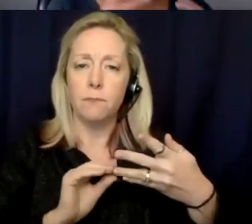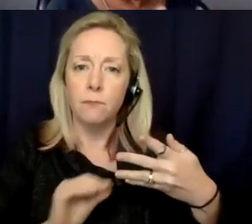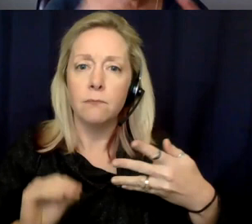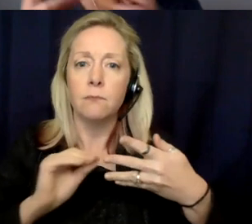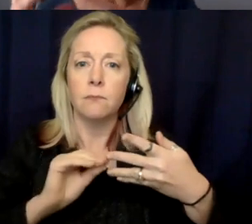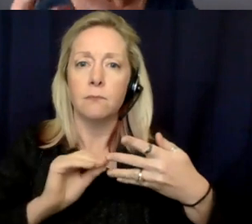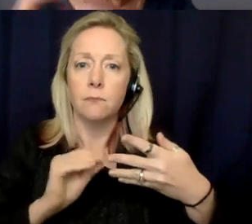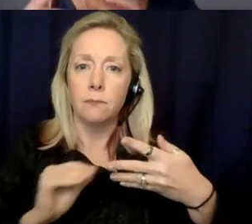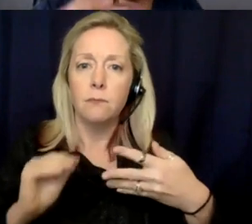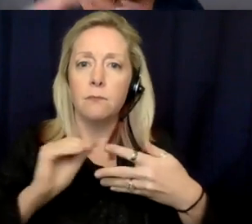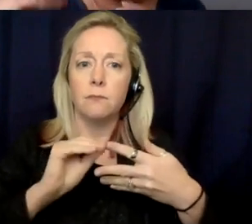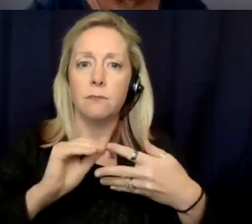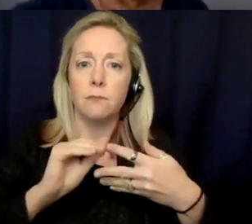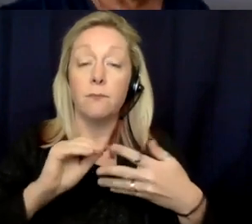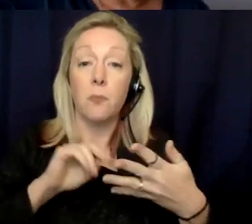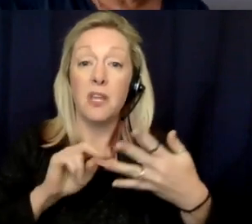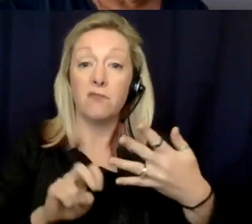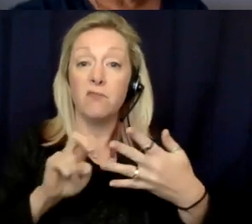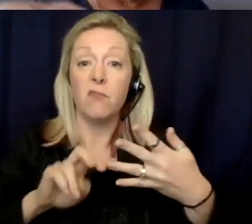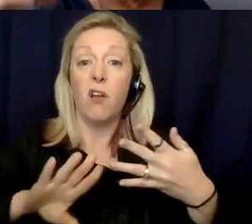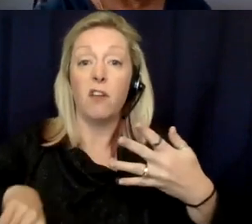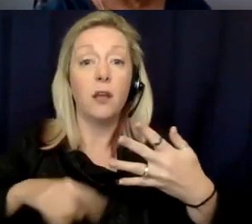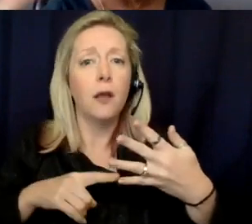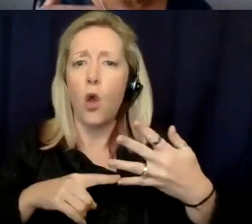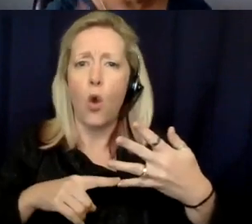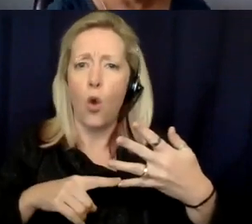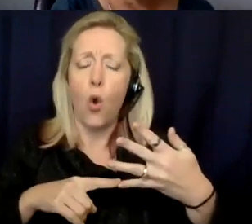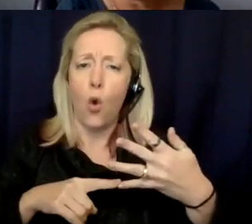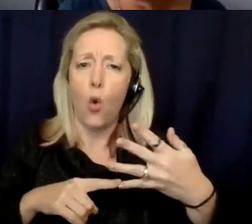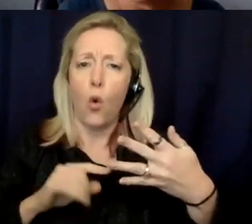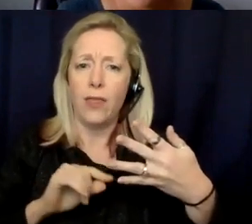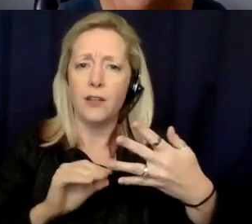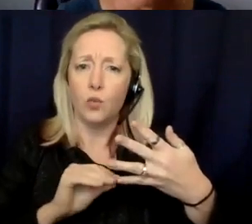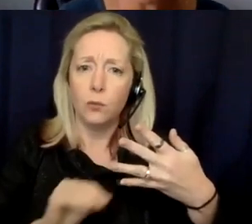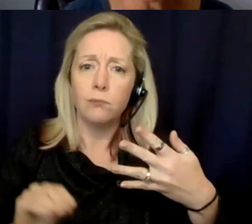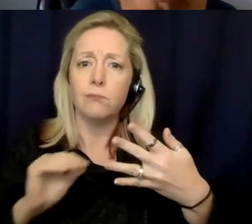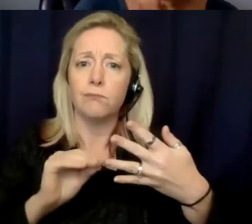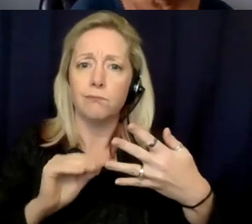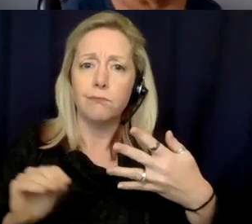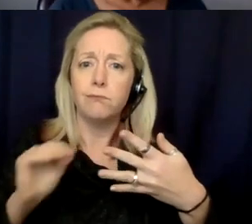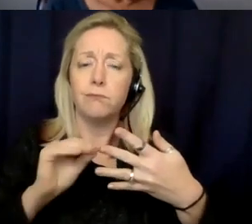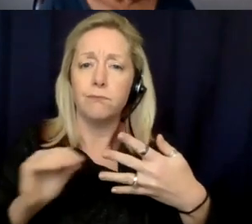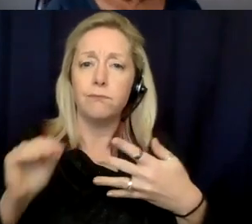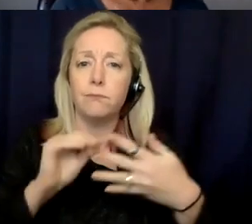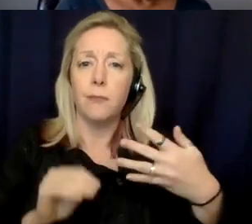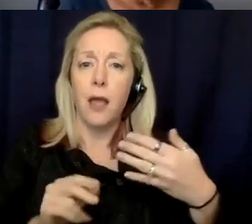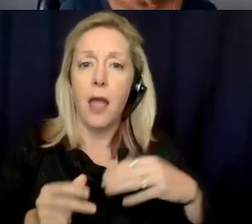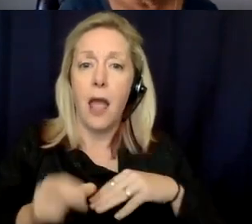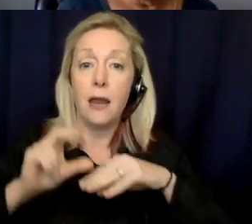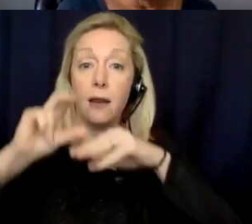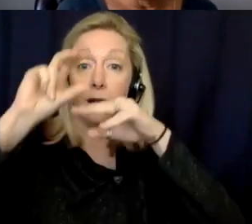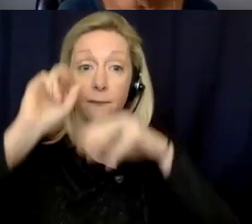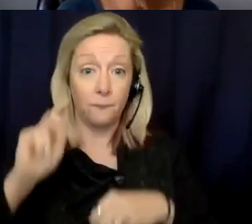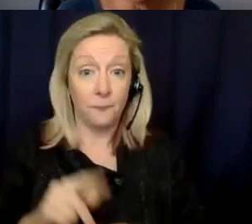And just because I'm not going to talk about them in the higher levels doesn't mean that you wouldn't do that. Okay.